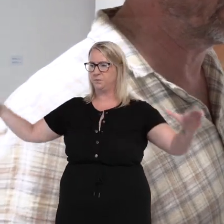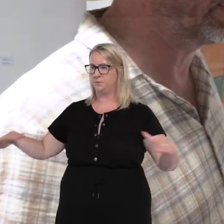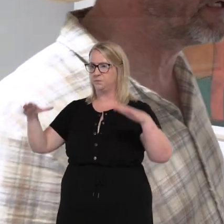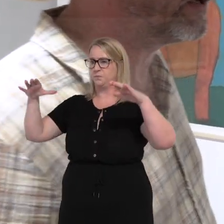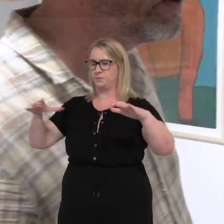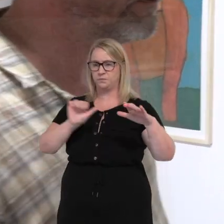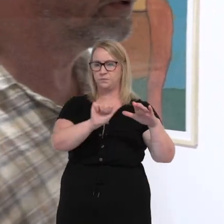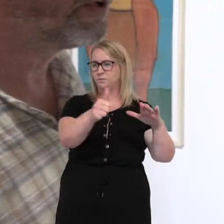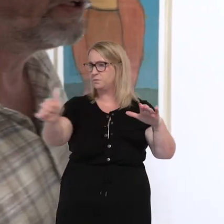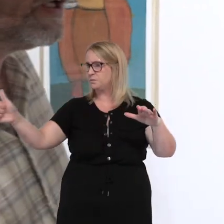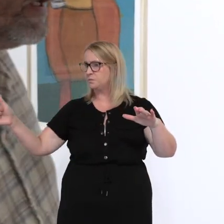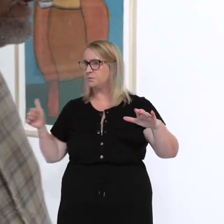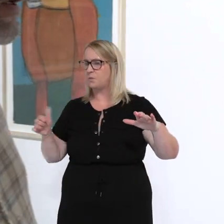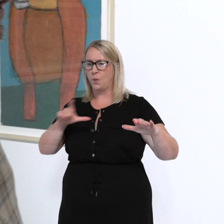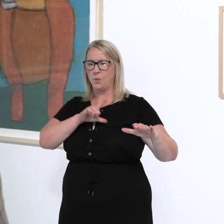represented